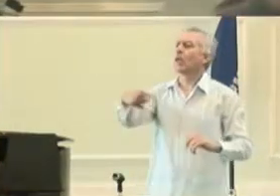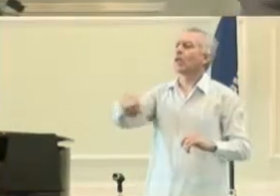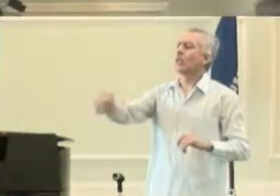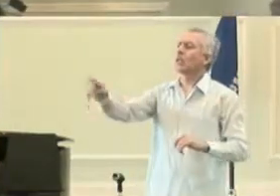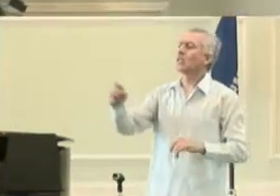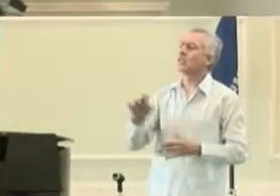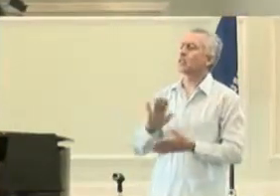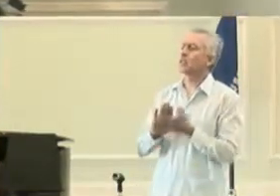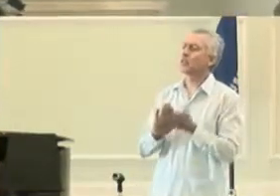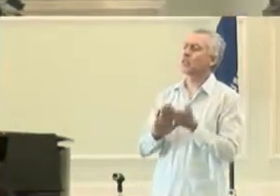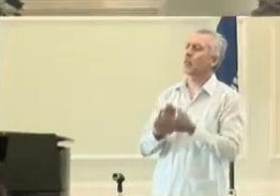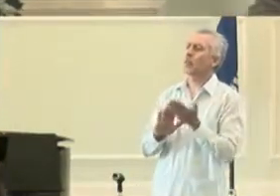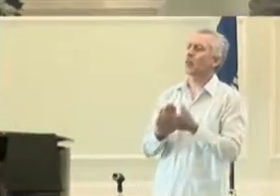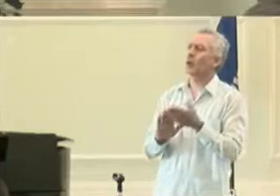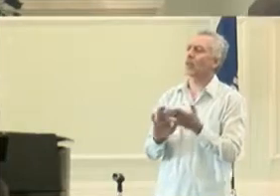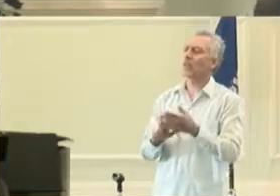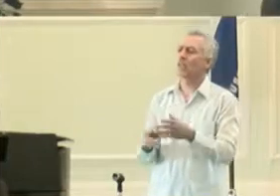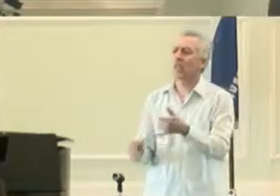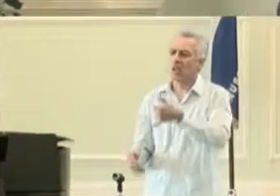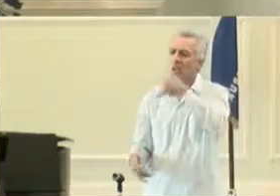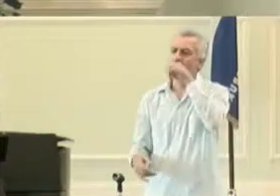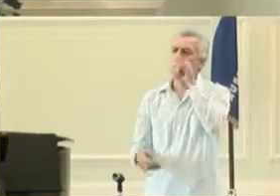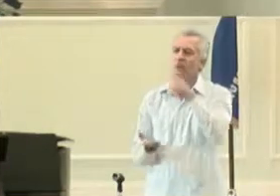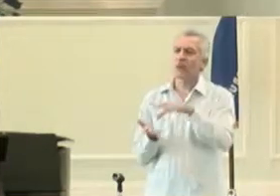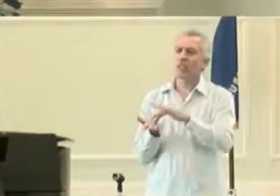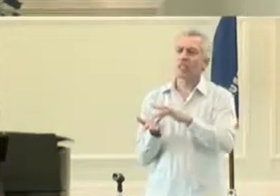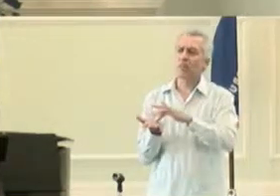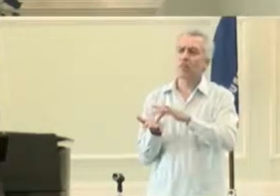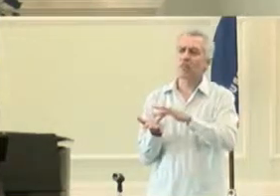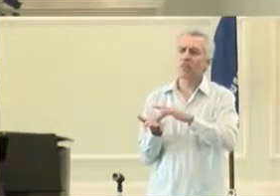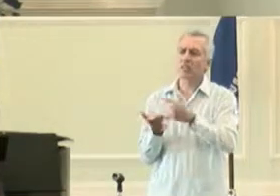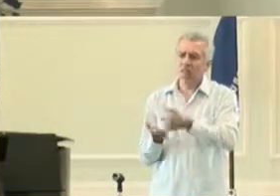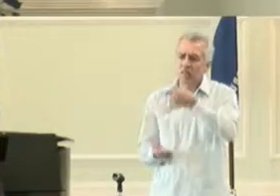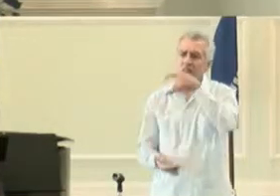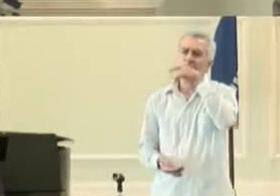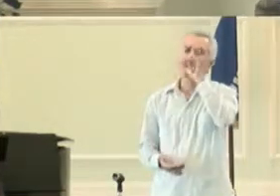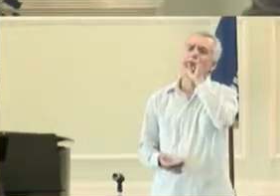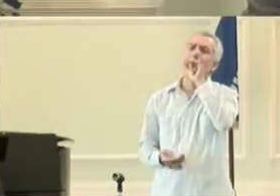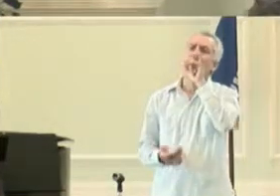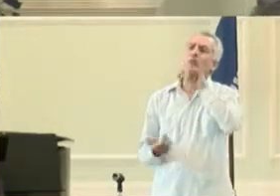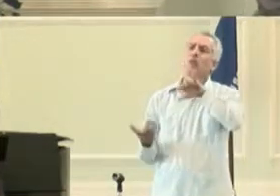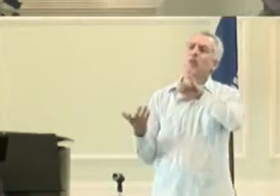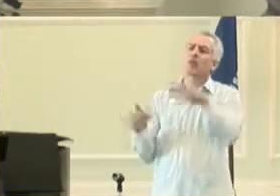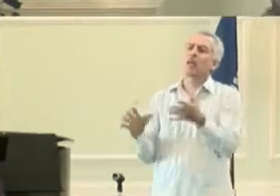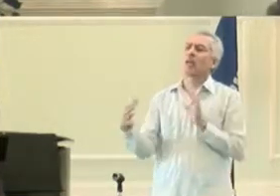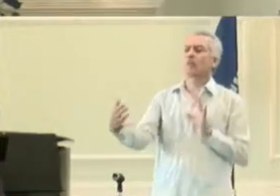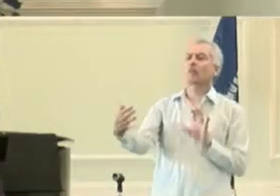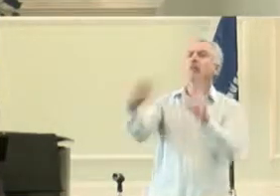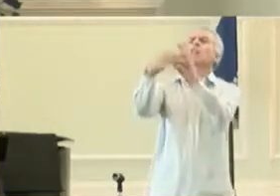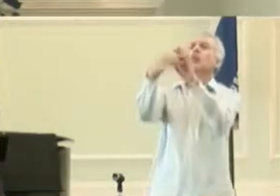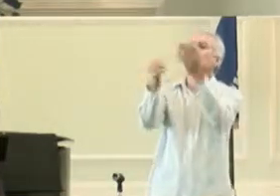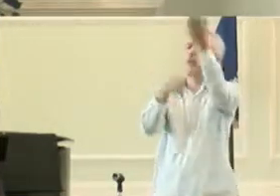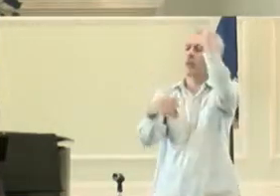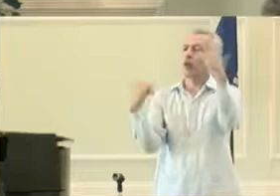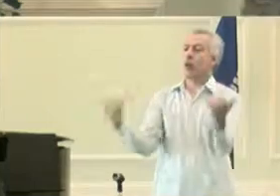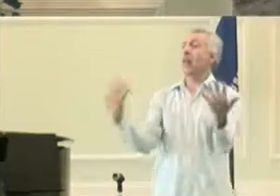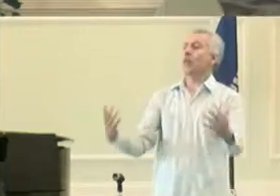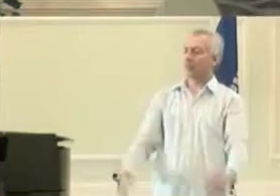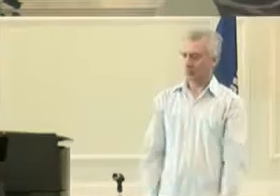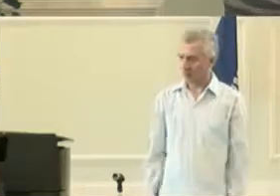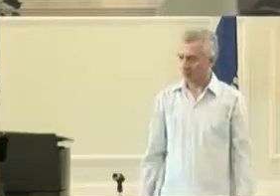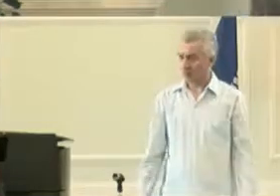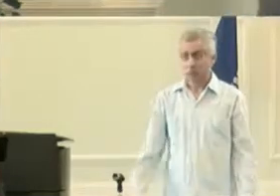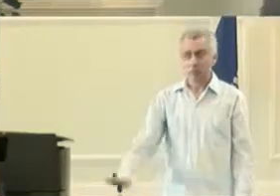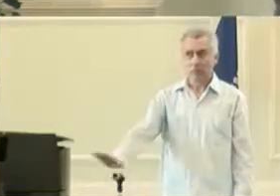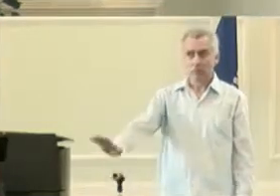up the process. Let us drink this poison so that we are with God right away. I'm not